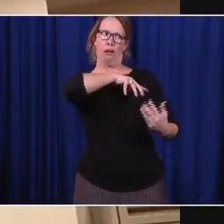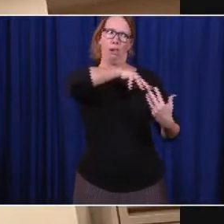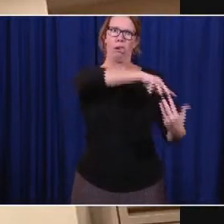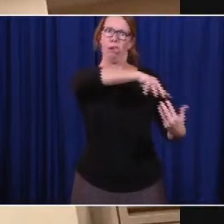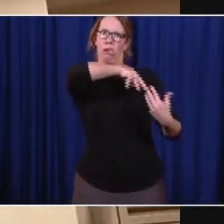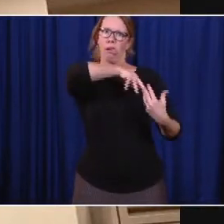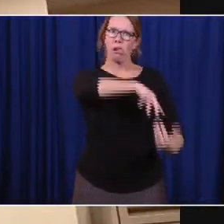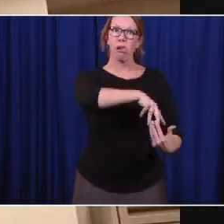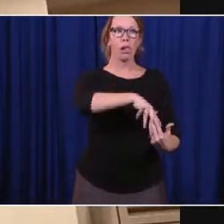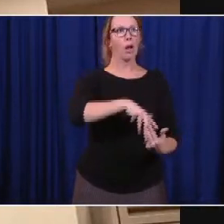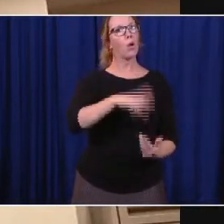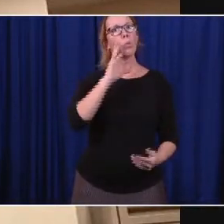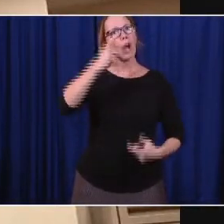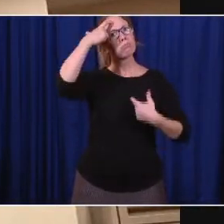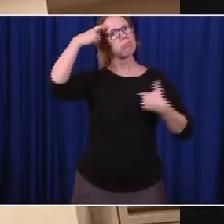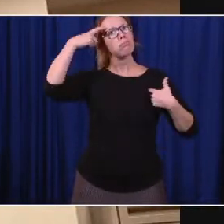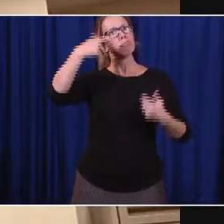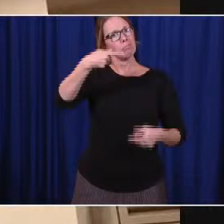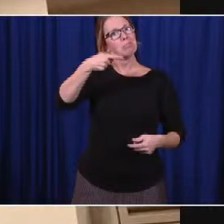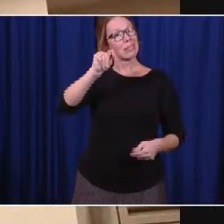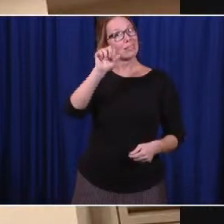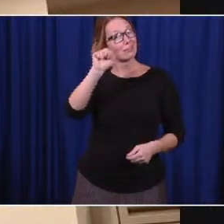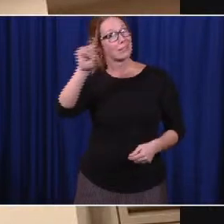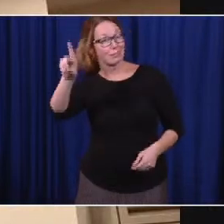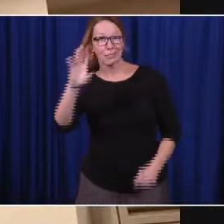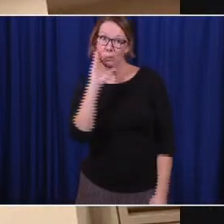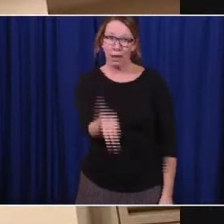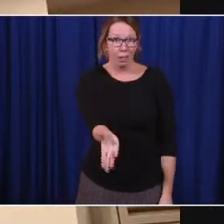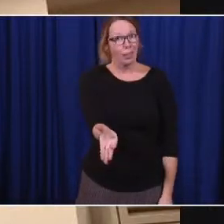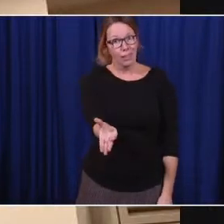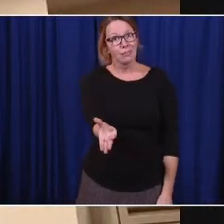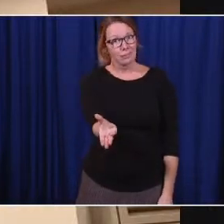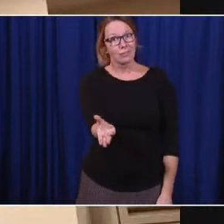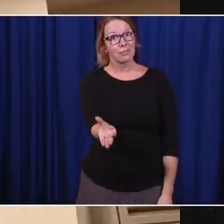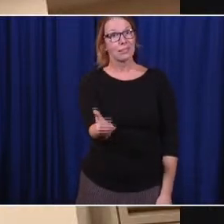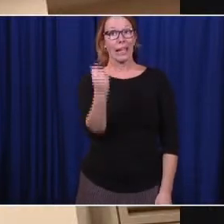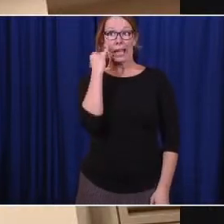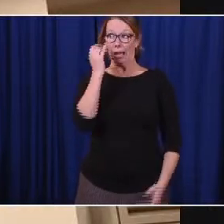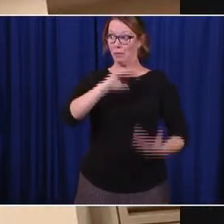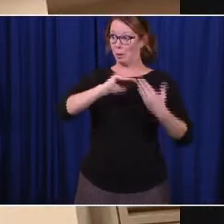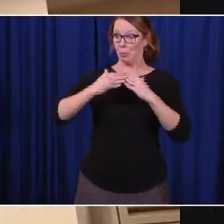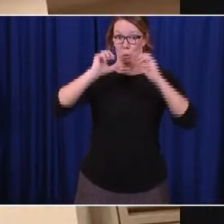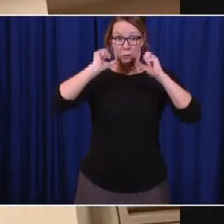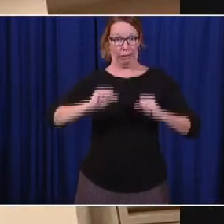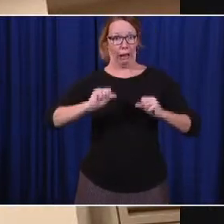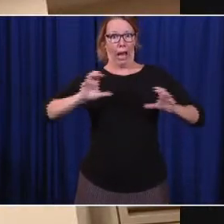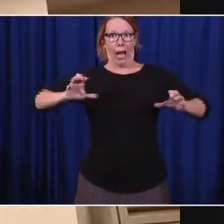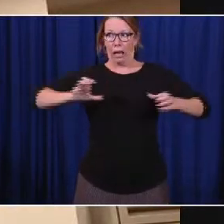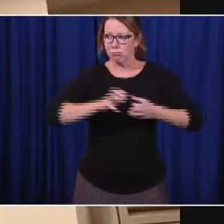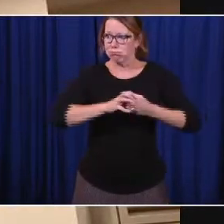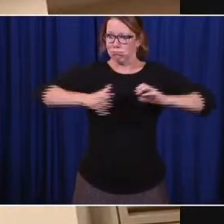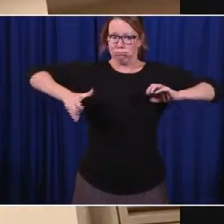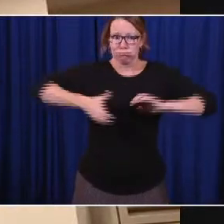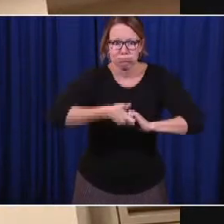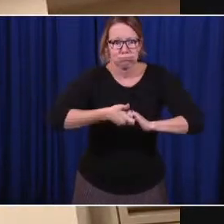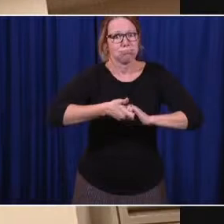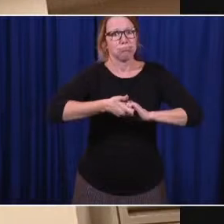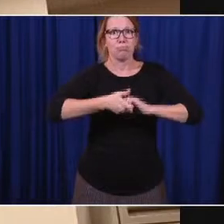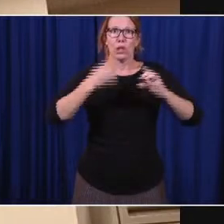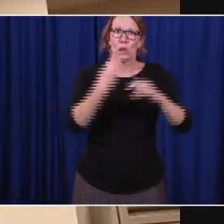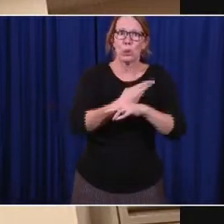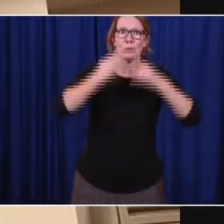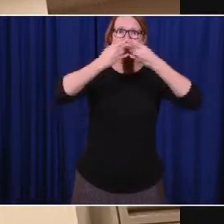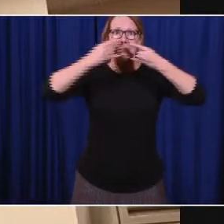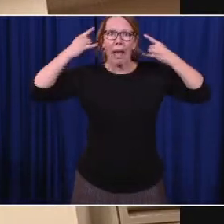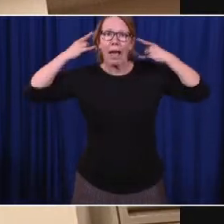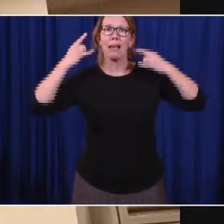have PTSD. We're going to be struggling with this. And if the community can come together and wear a mask, socially distance, stay at